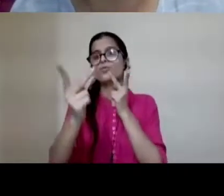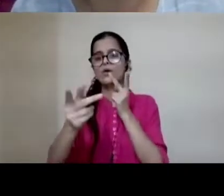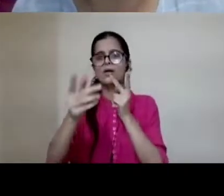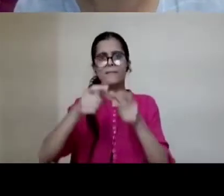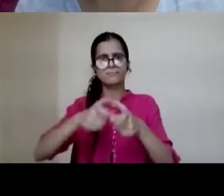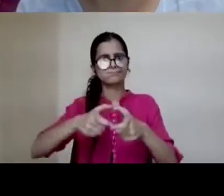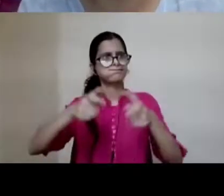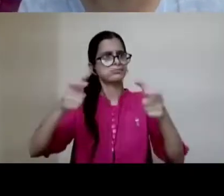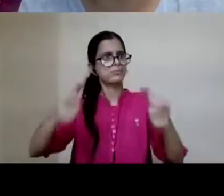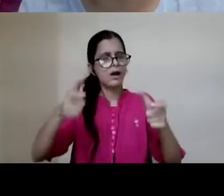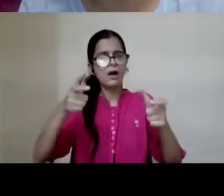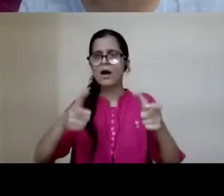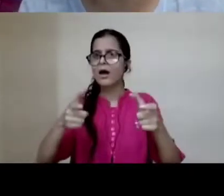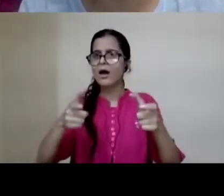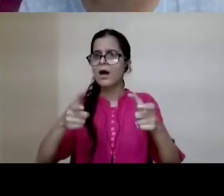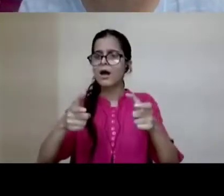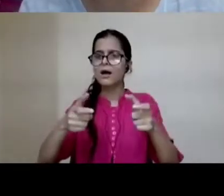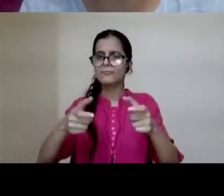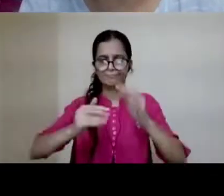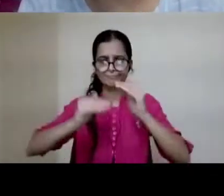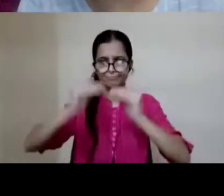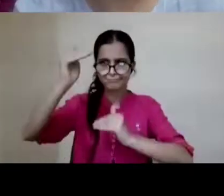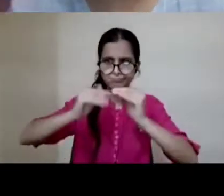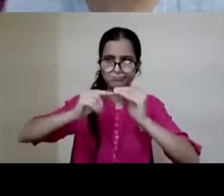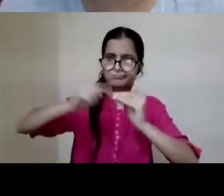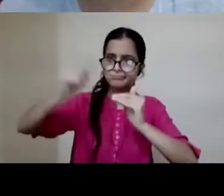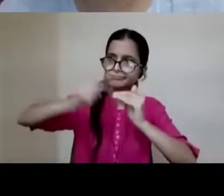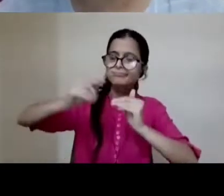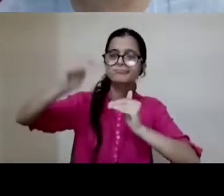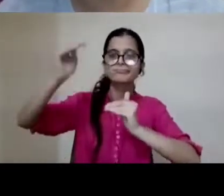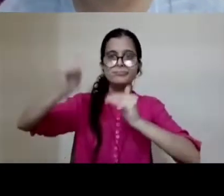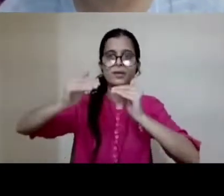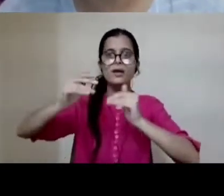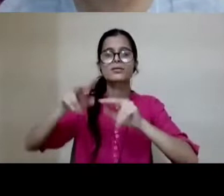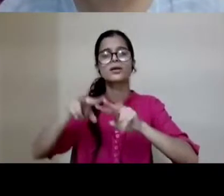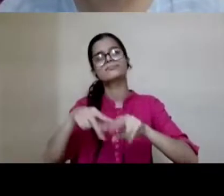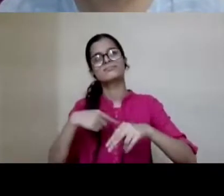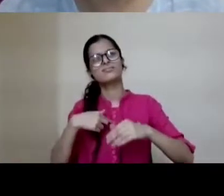absences or gaps in the way in which the law looks at people.